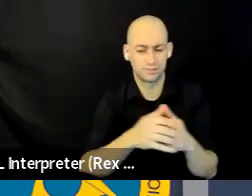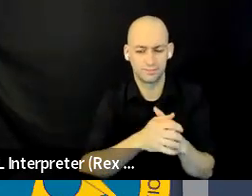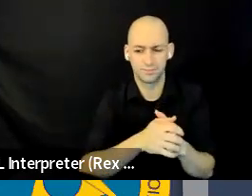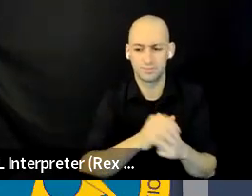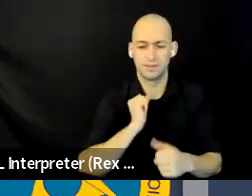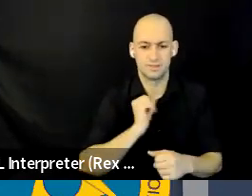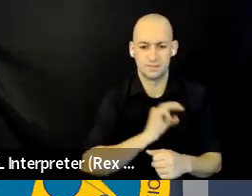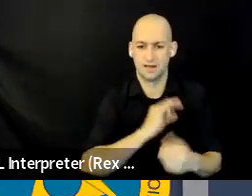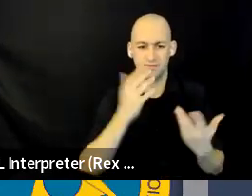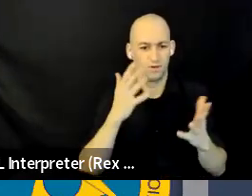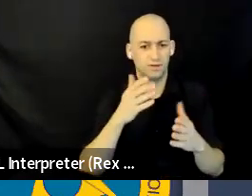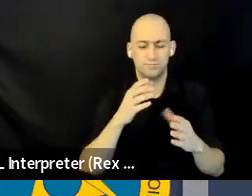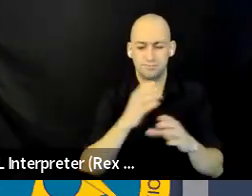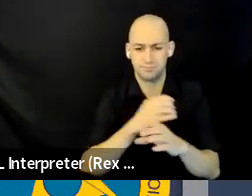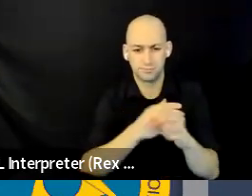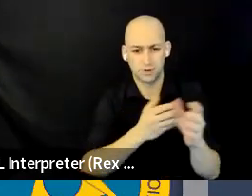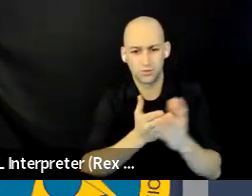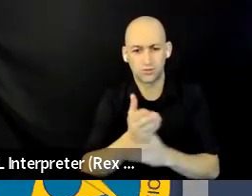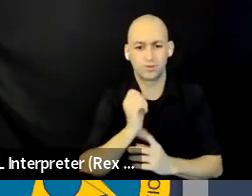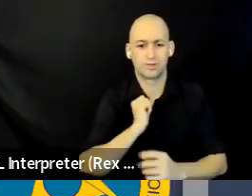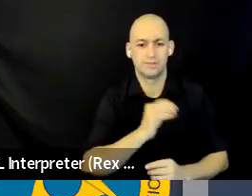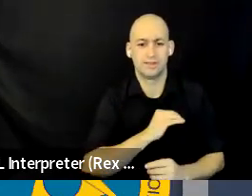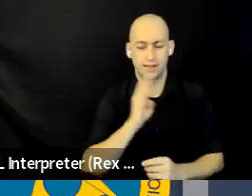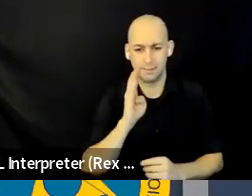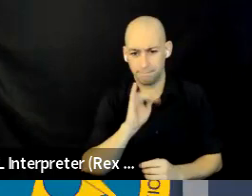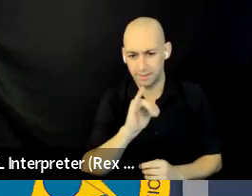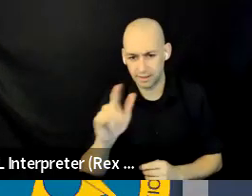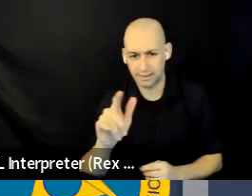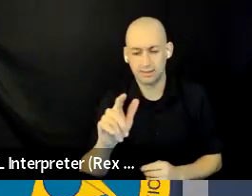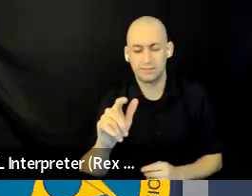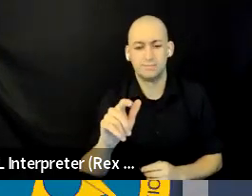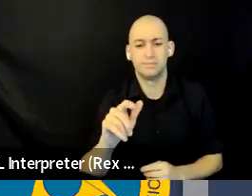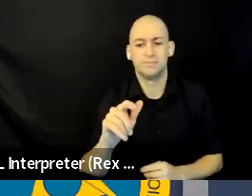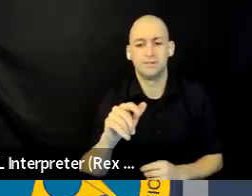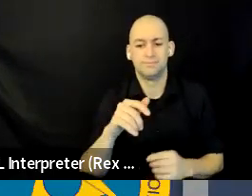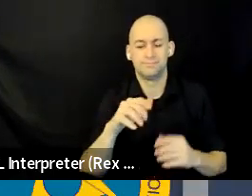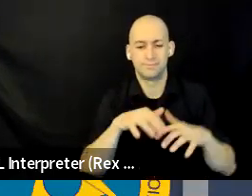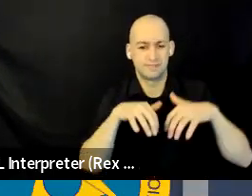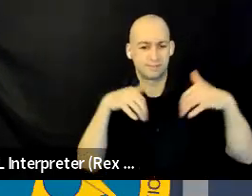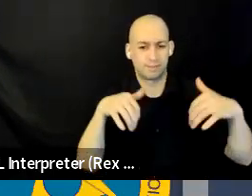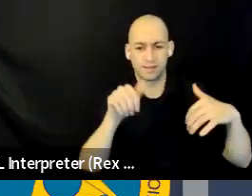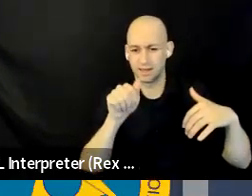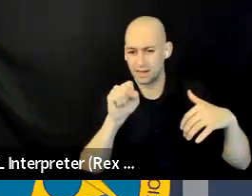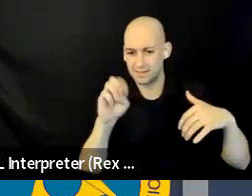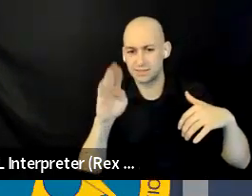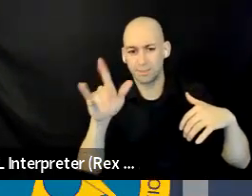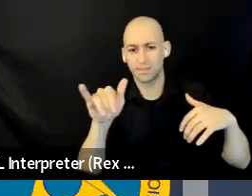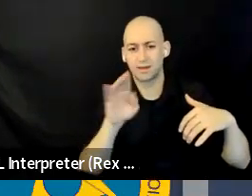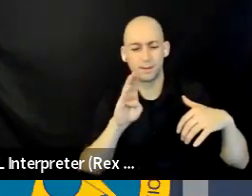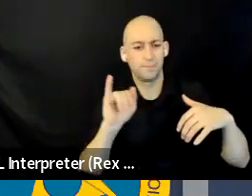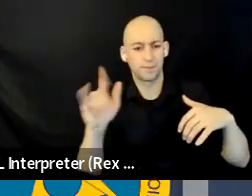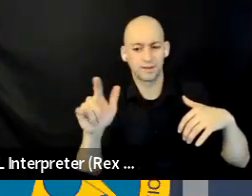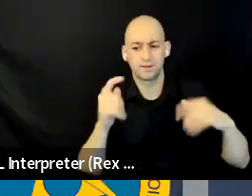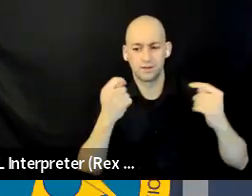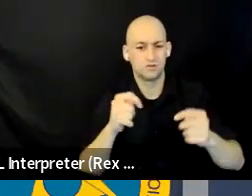sifted through Senate bills, Assembly bills. They've sifted through statewide planning documents, all to determine what